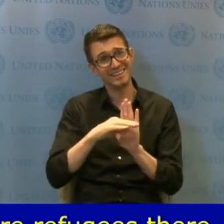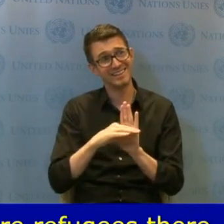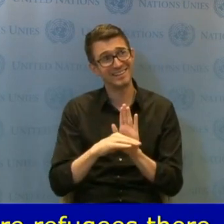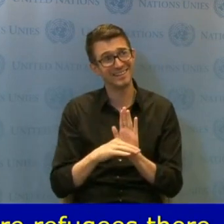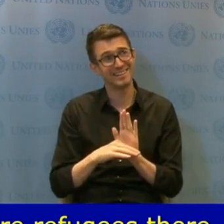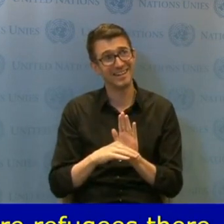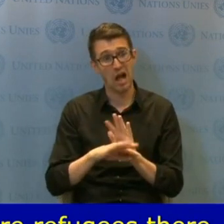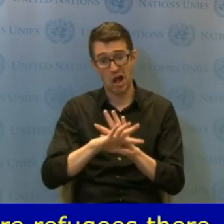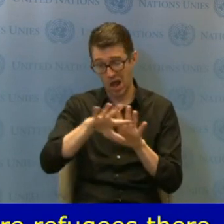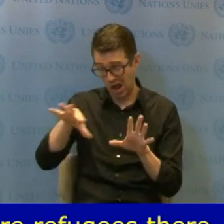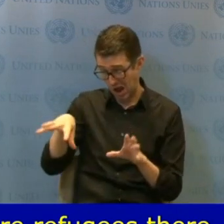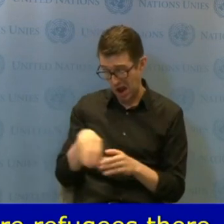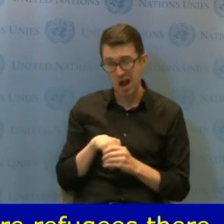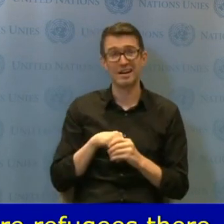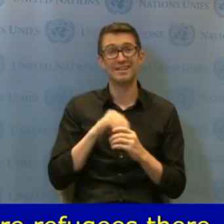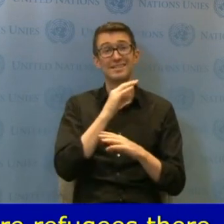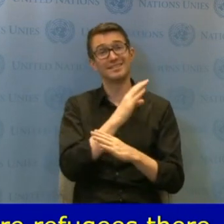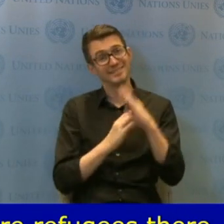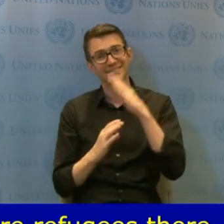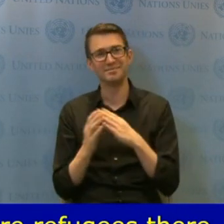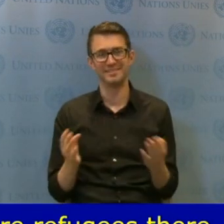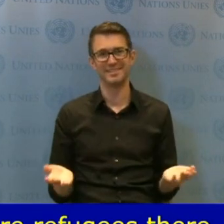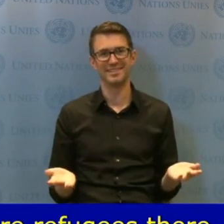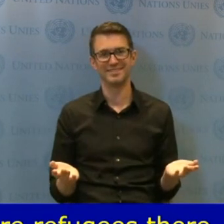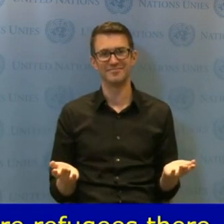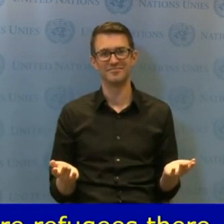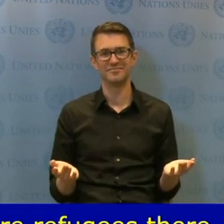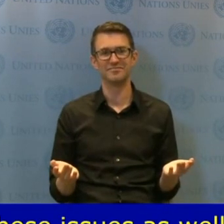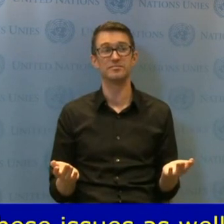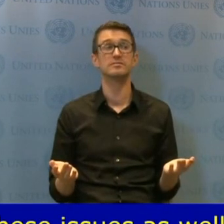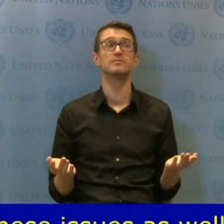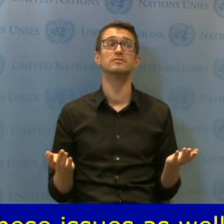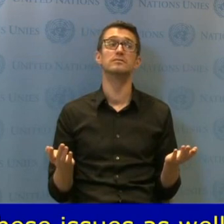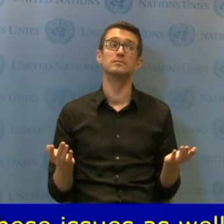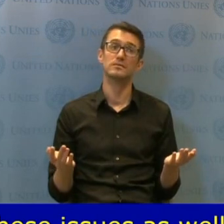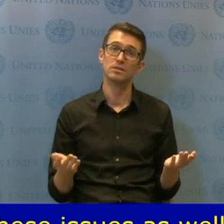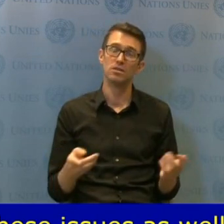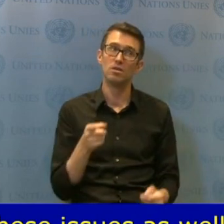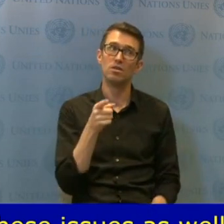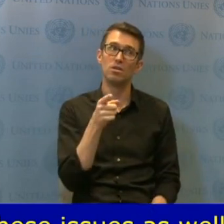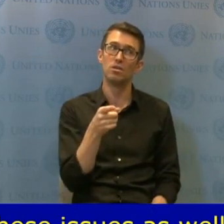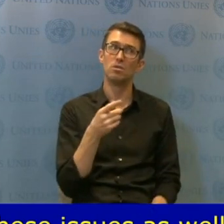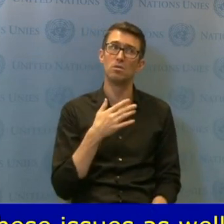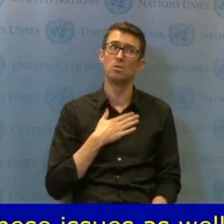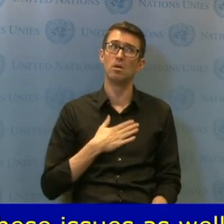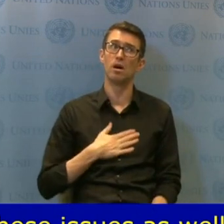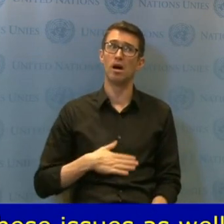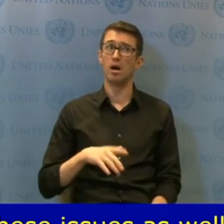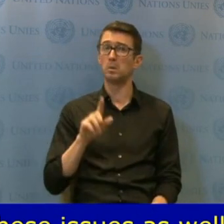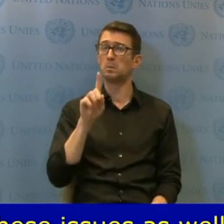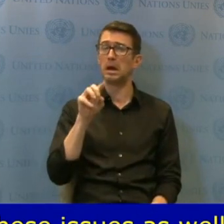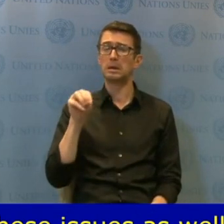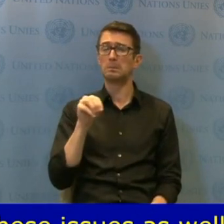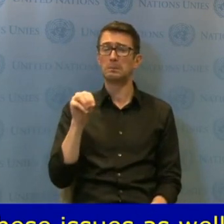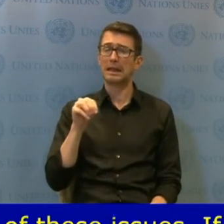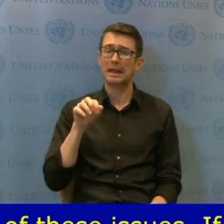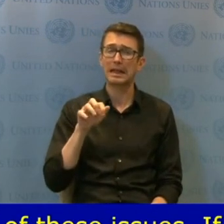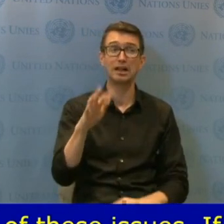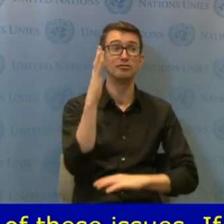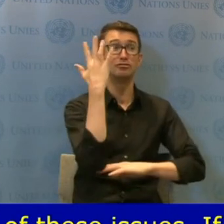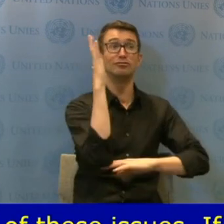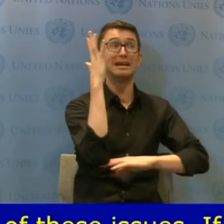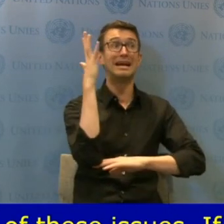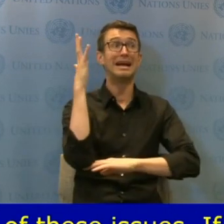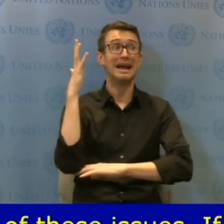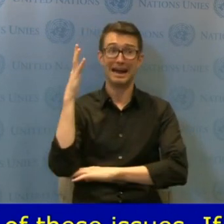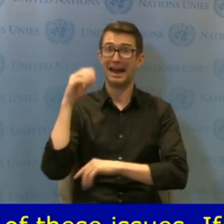you're looking at replanting 1 million trees in the city of Los Angeles, you have an opportunity to rethink the way